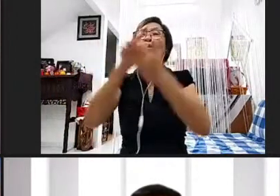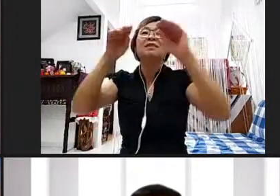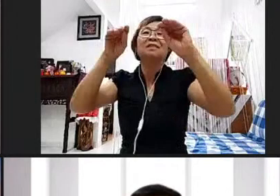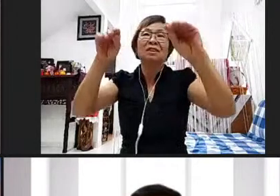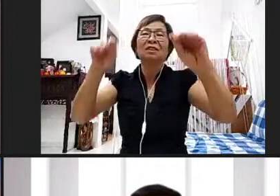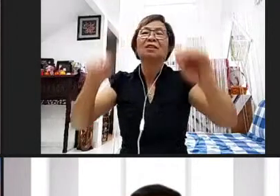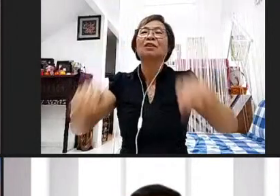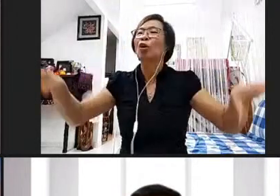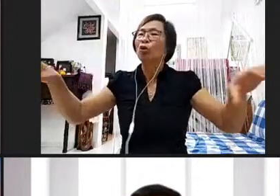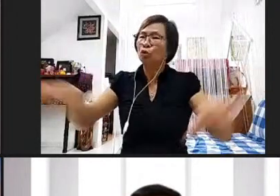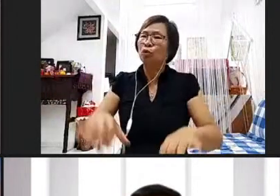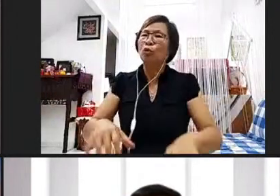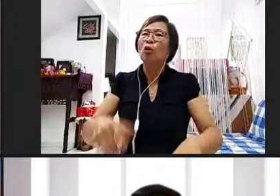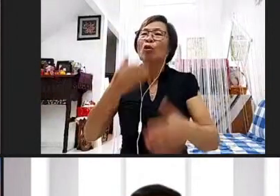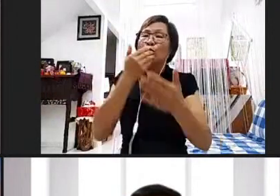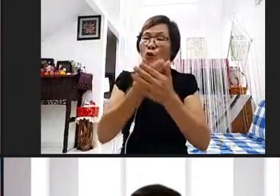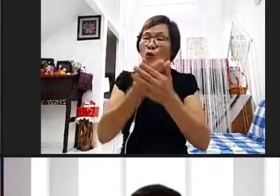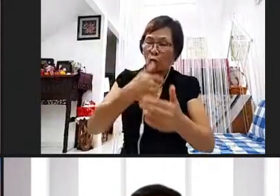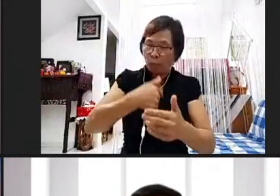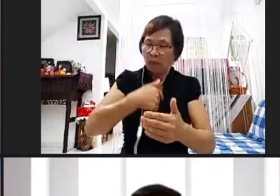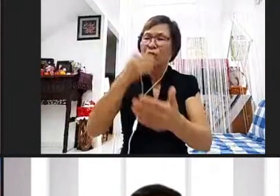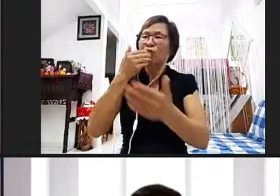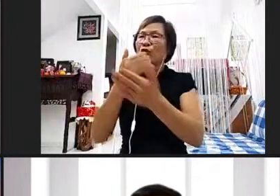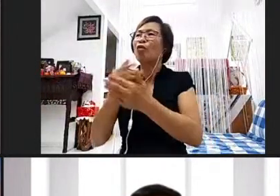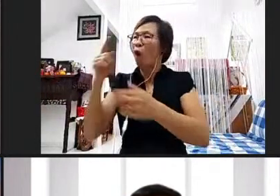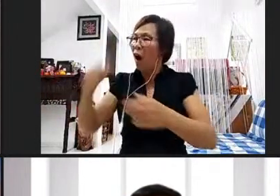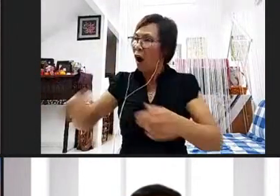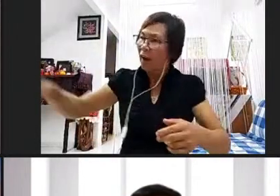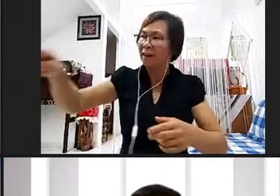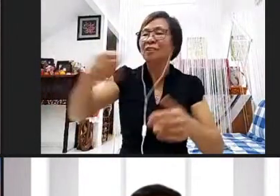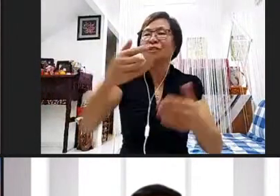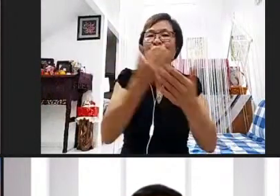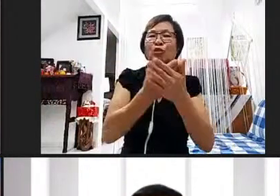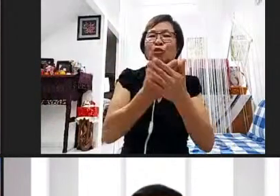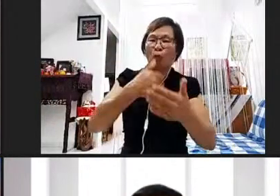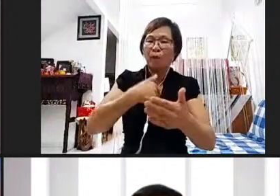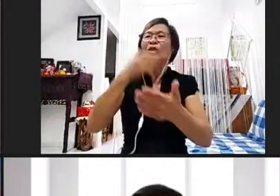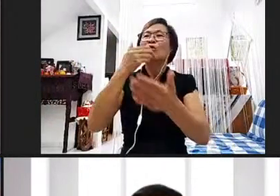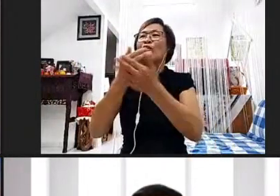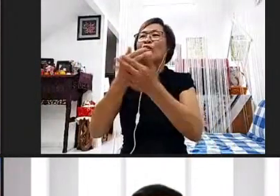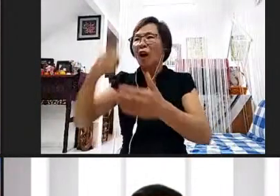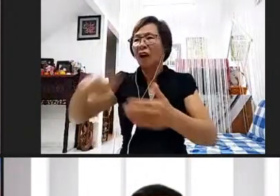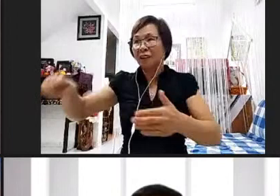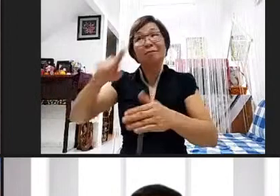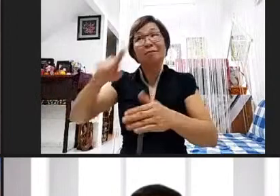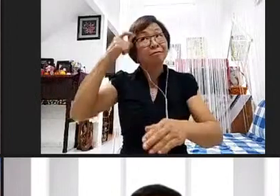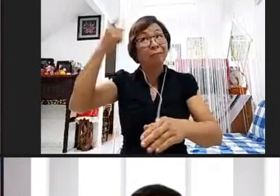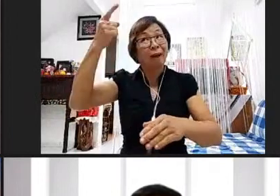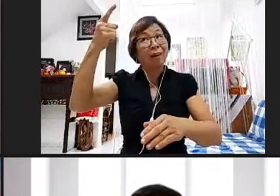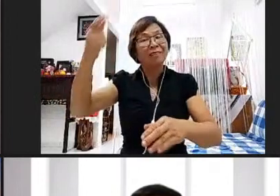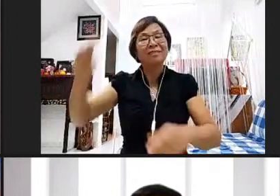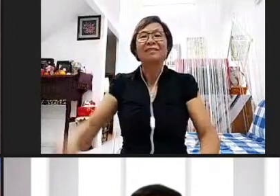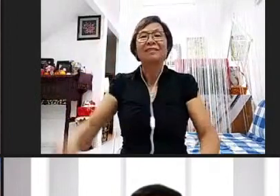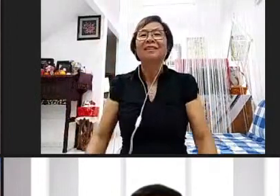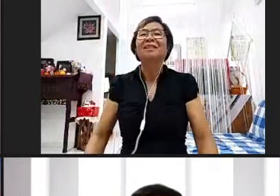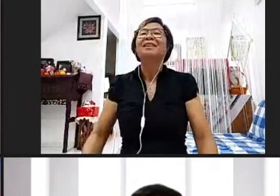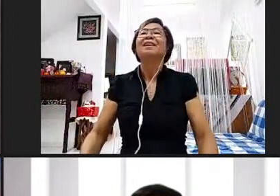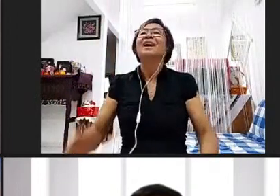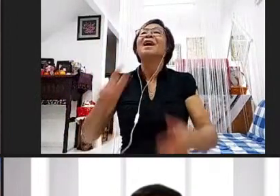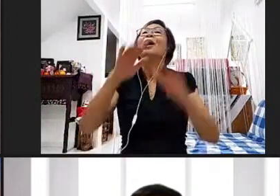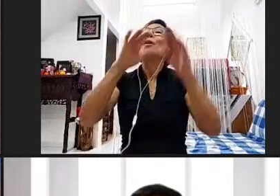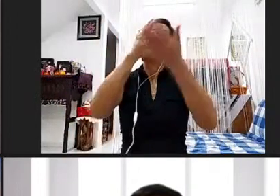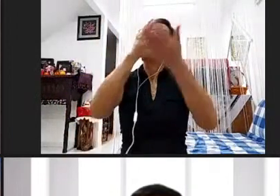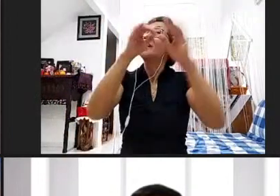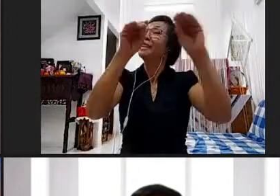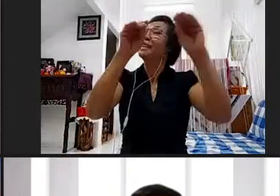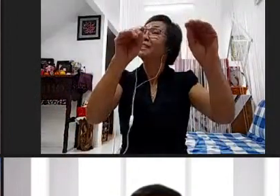is good for me, for yourself, and what is good for others, you accept. That is the basis of the Buddha's teaching. And I was